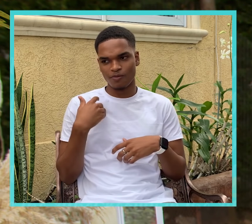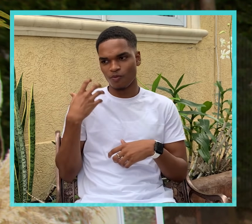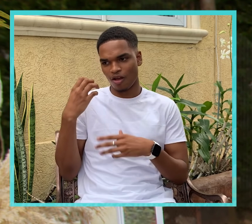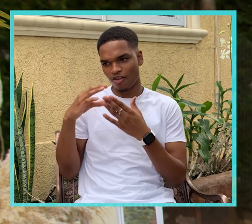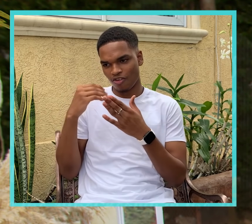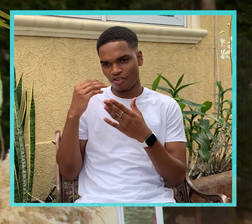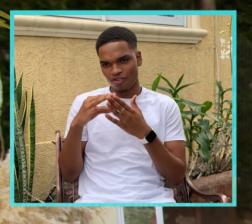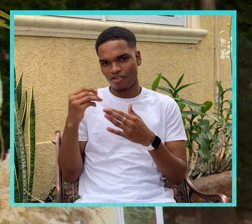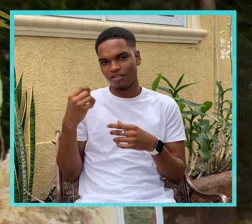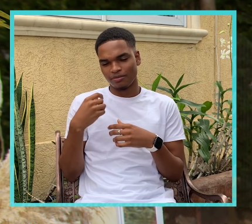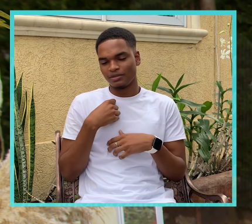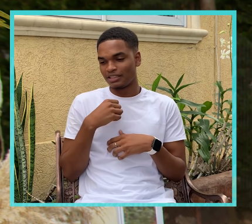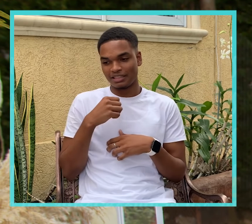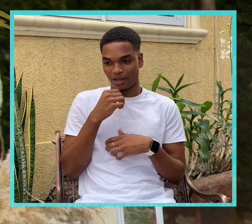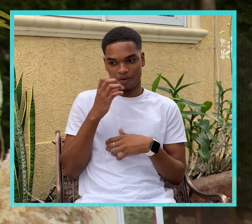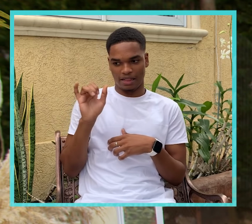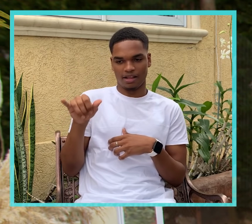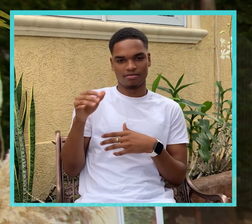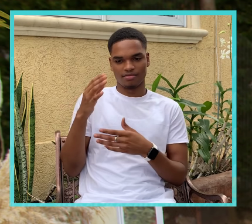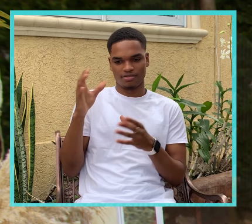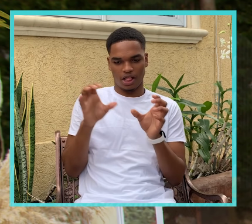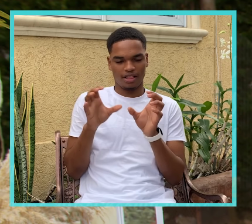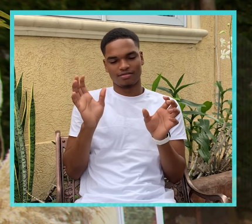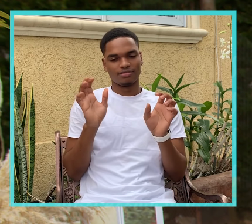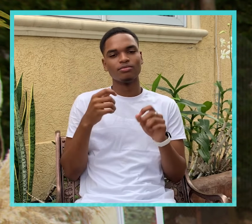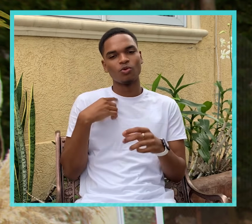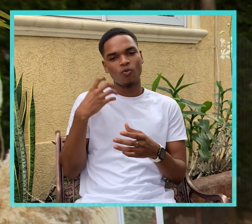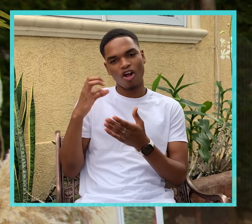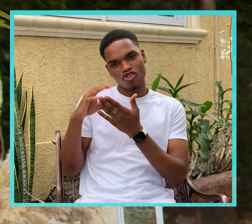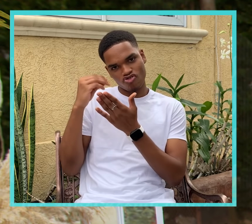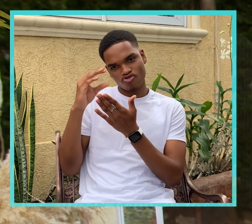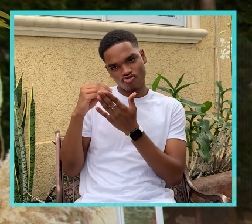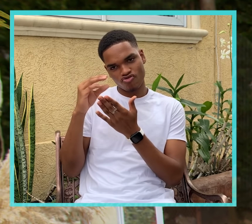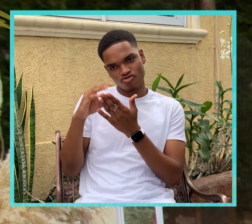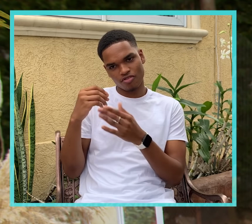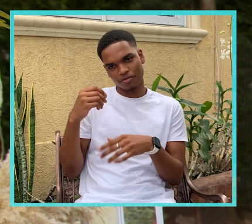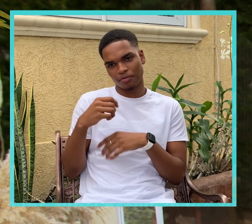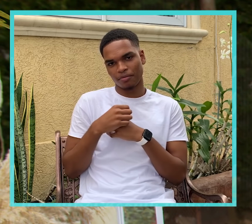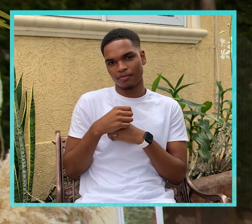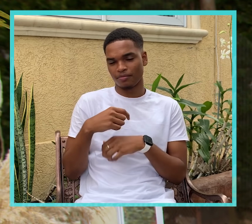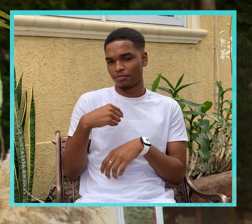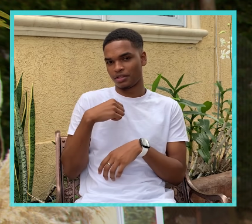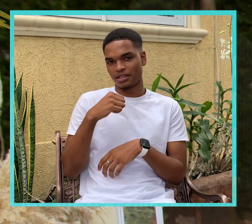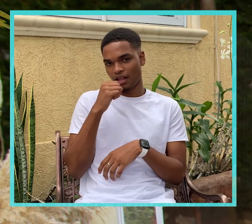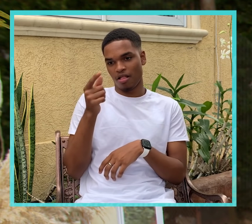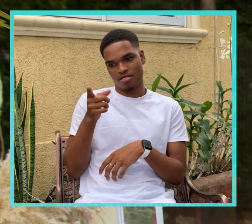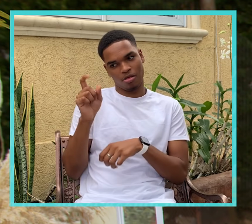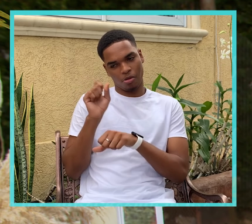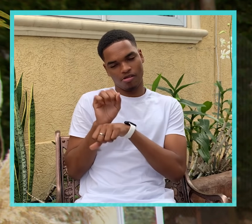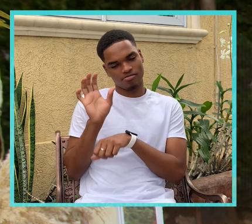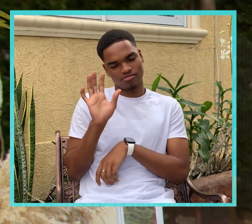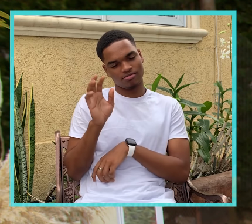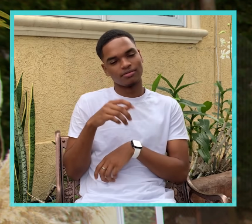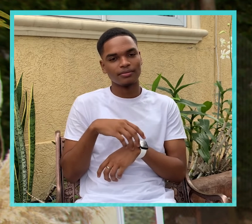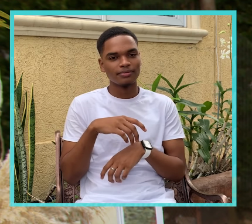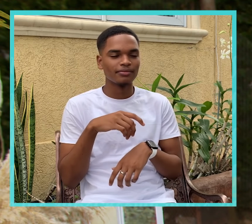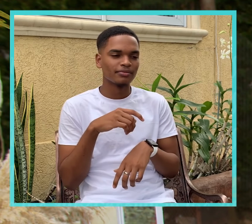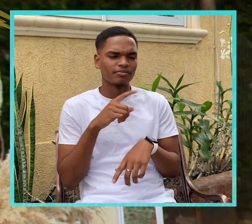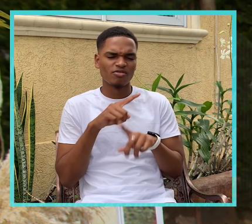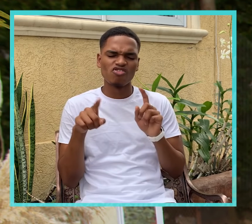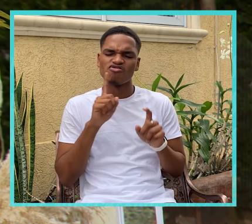I don't know about them. Yeah. Yes. Yeah. I'm not looking for nobody's work. Yeah. All right. No problem. I think it's